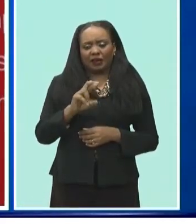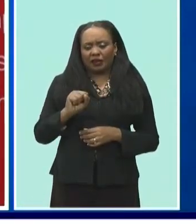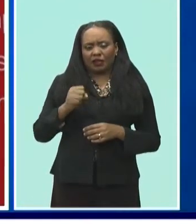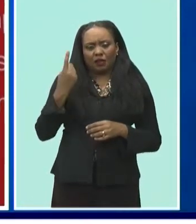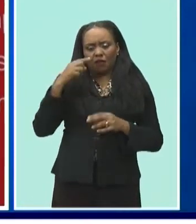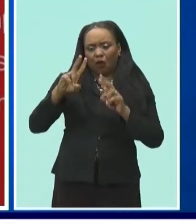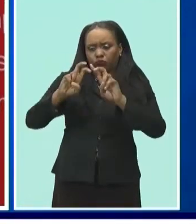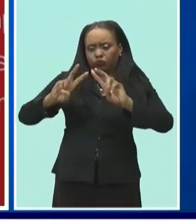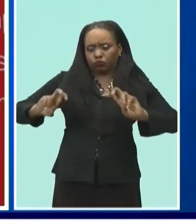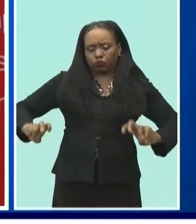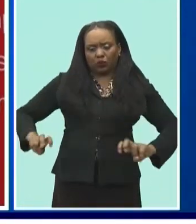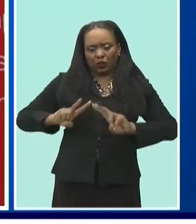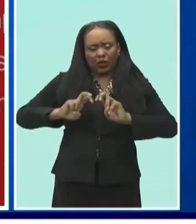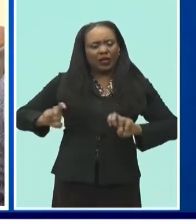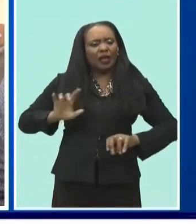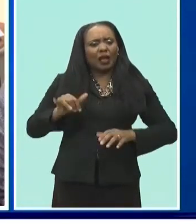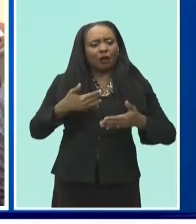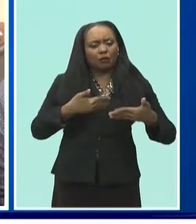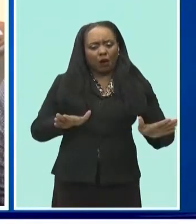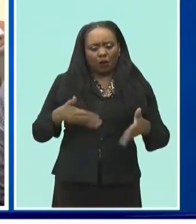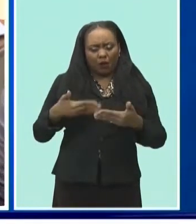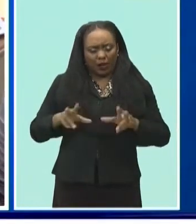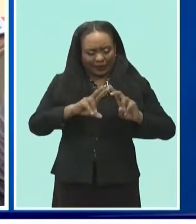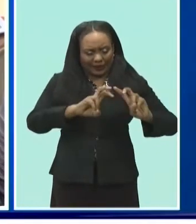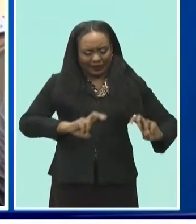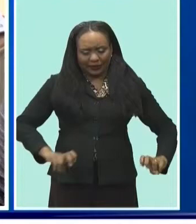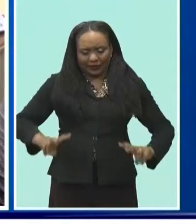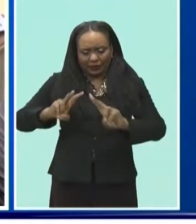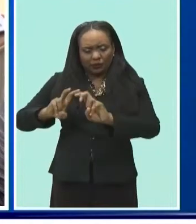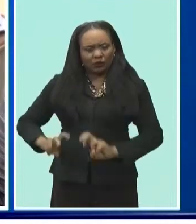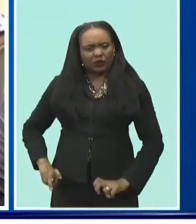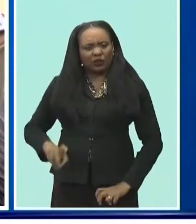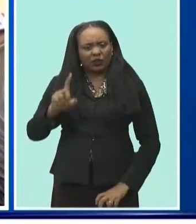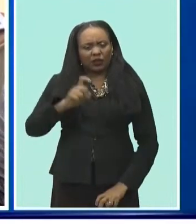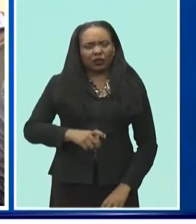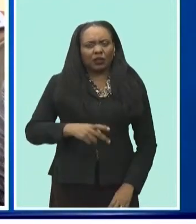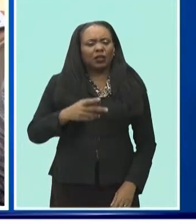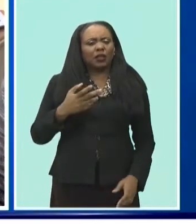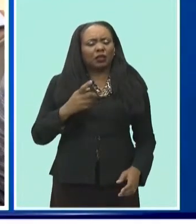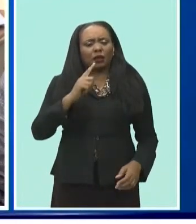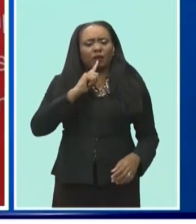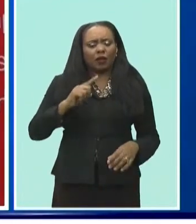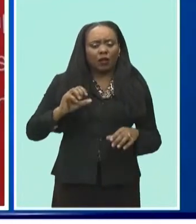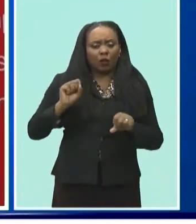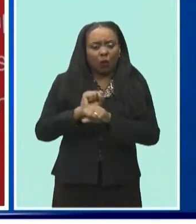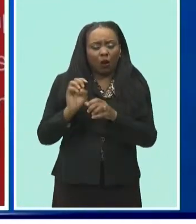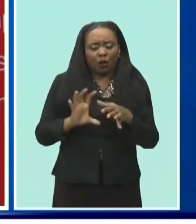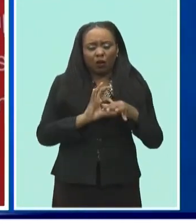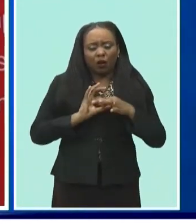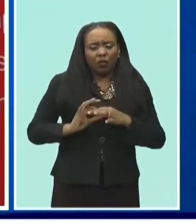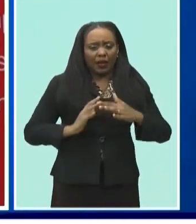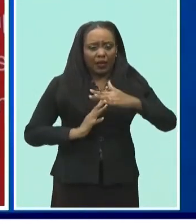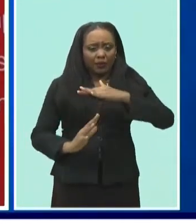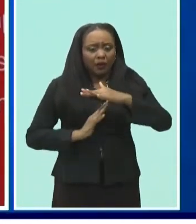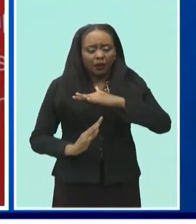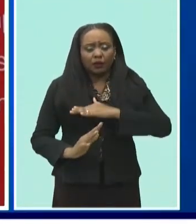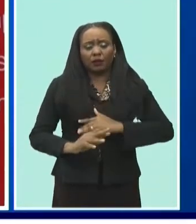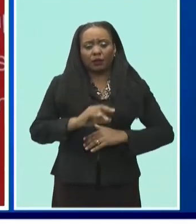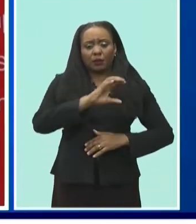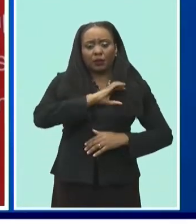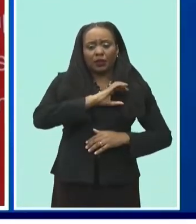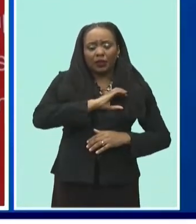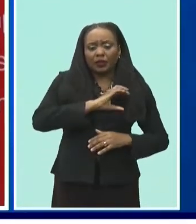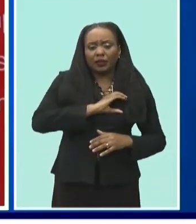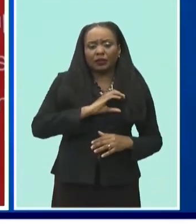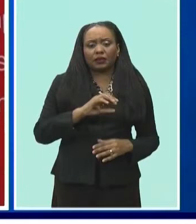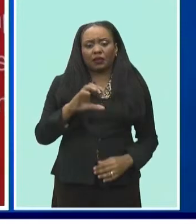operational processes, and partner with the airlines and shipping agencies, the police, immigration, and customs department.